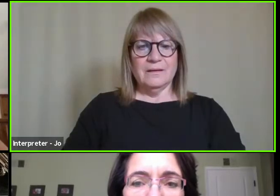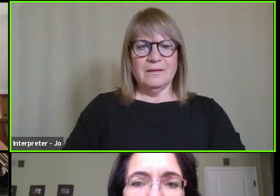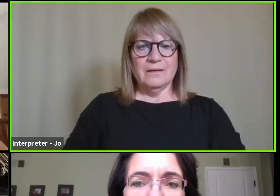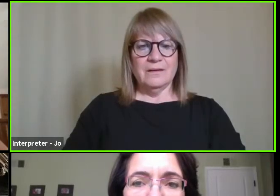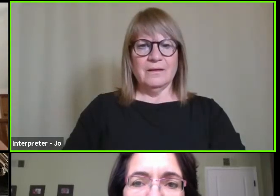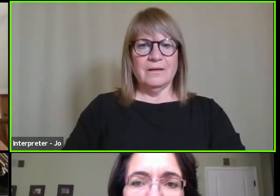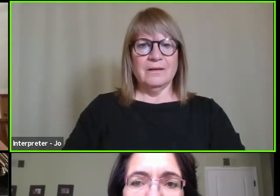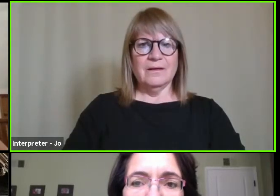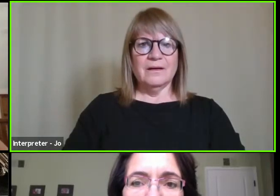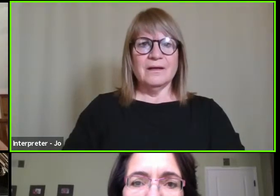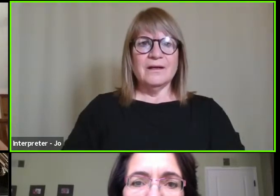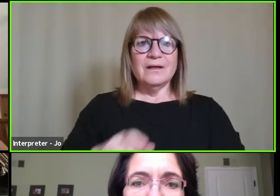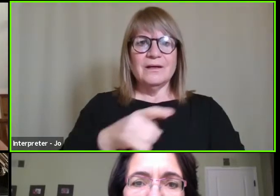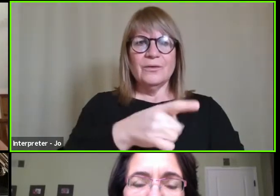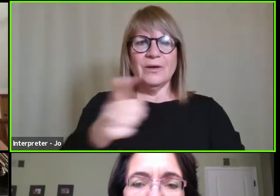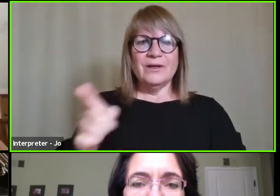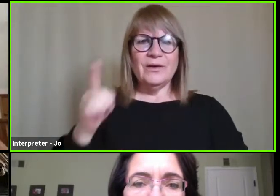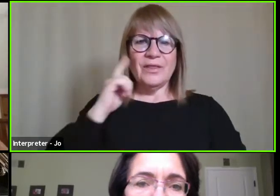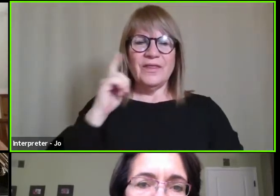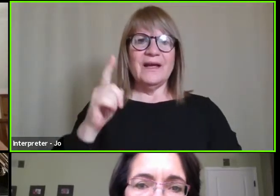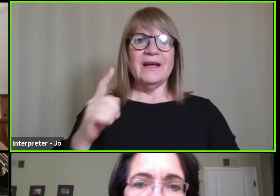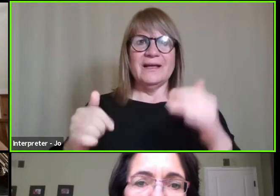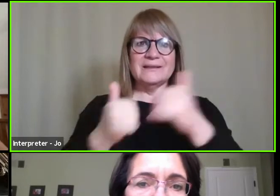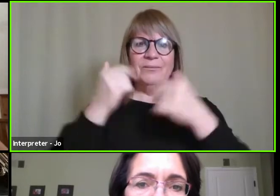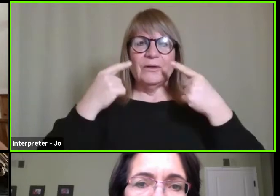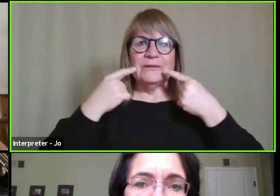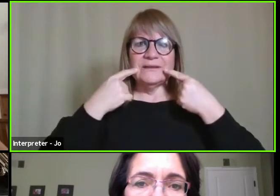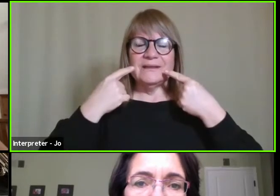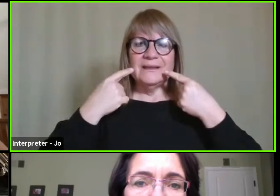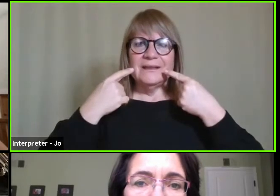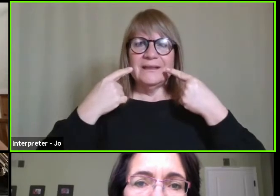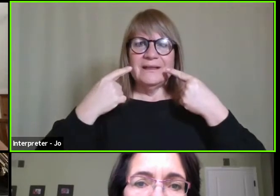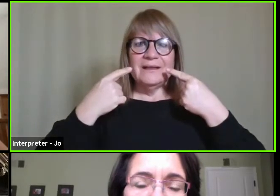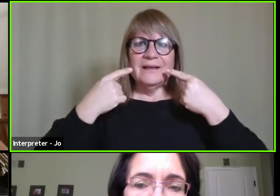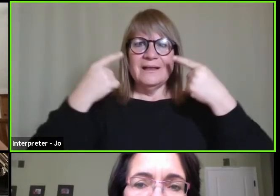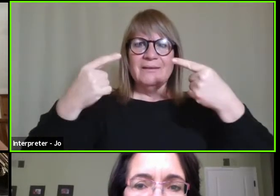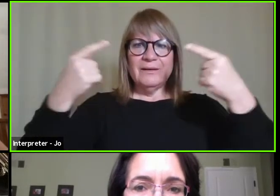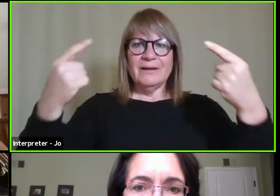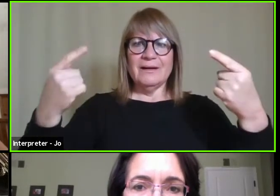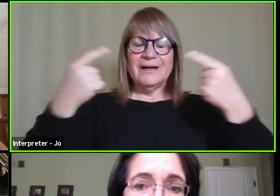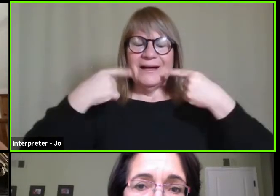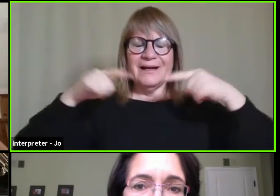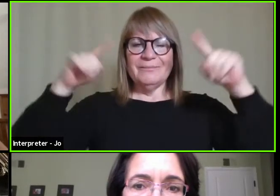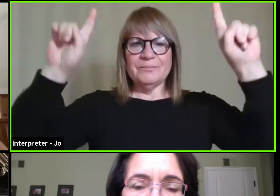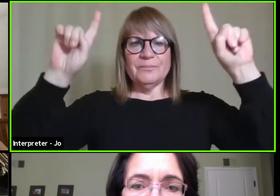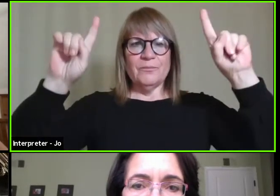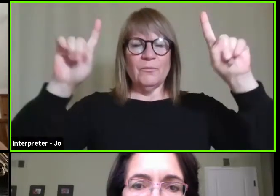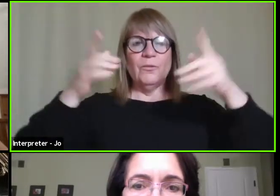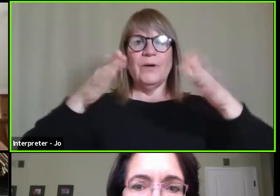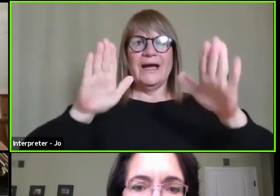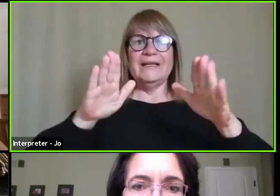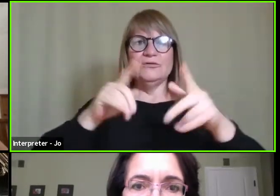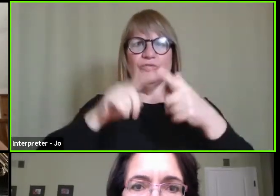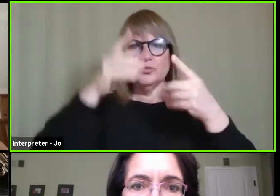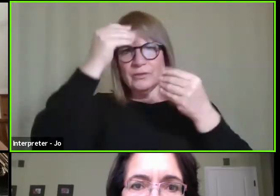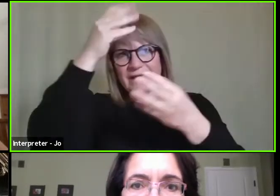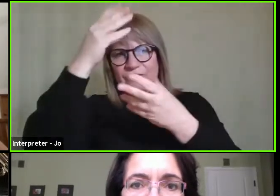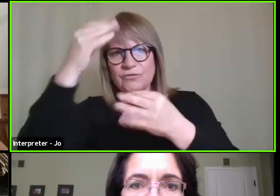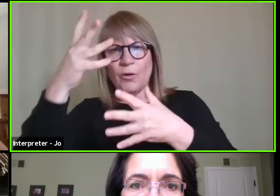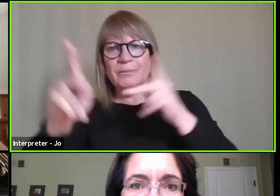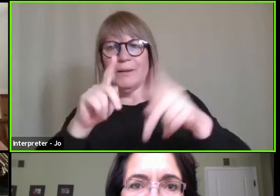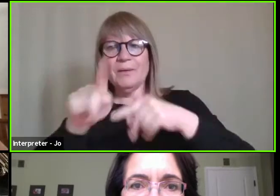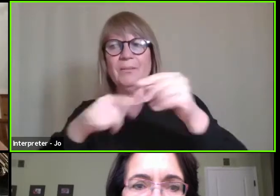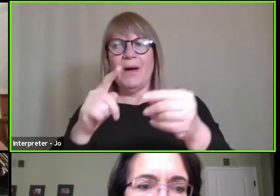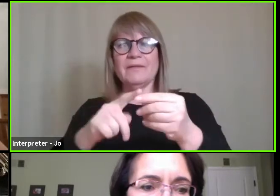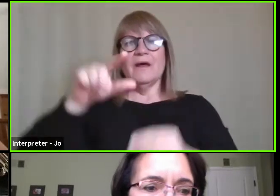think is the most effective way to present to share to analyze the qualitative material you uncover so the